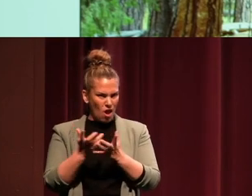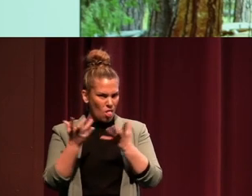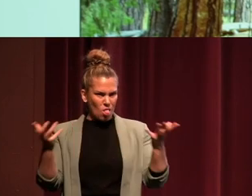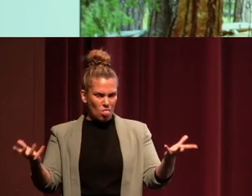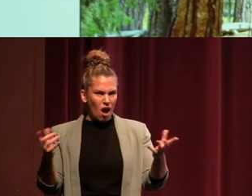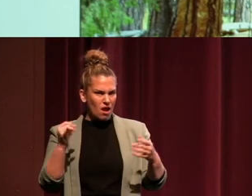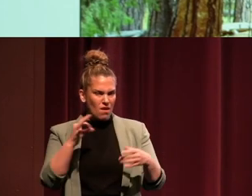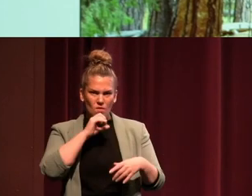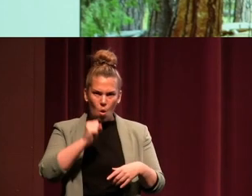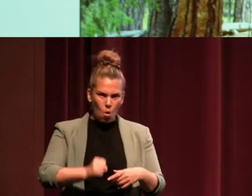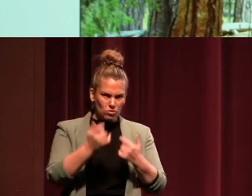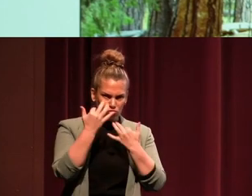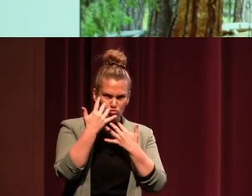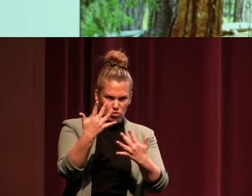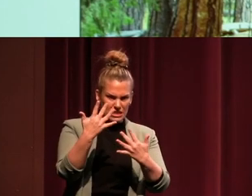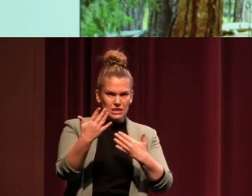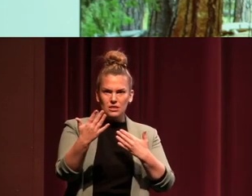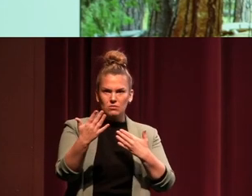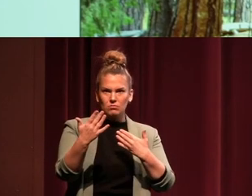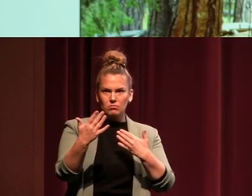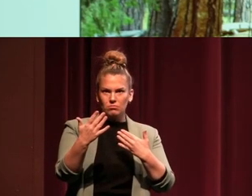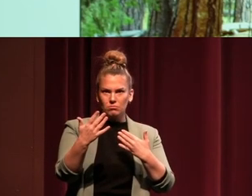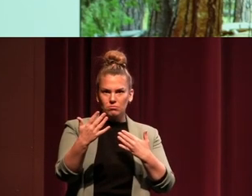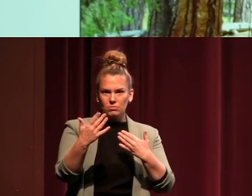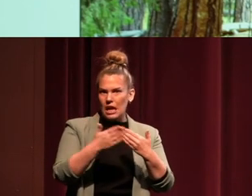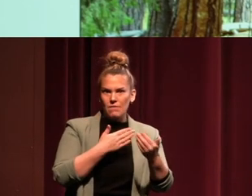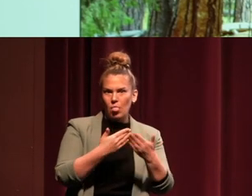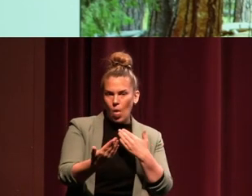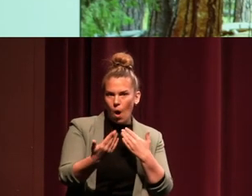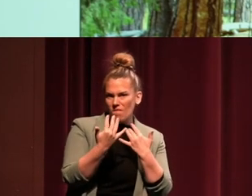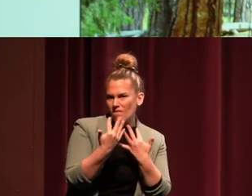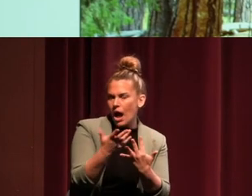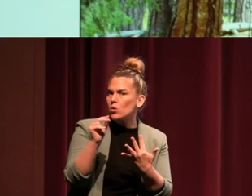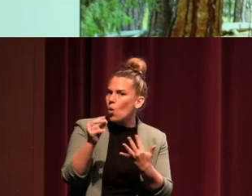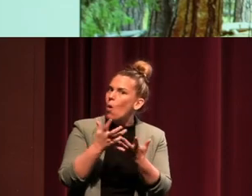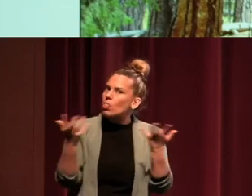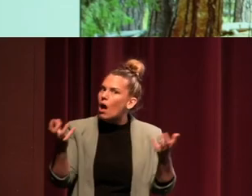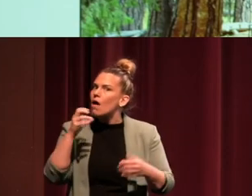spite of fire. There was a lot of old trees because of fire.